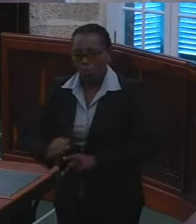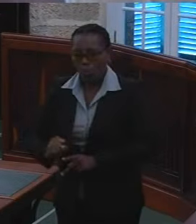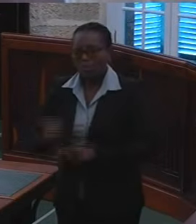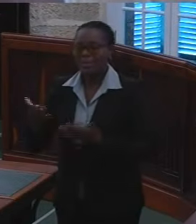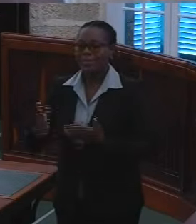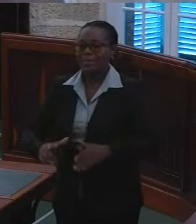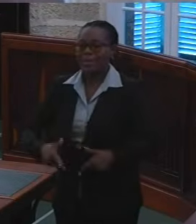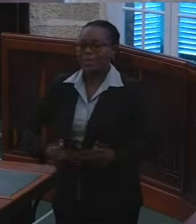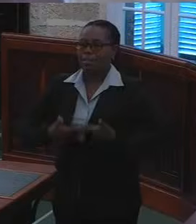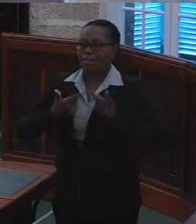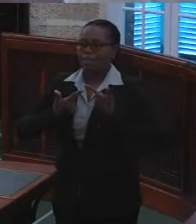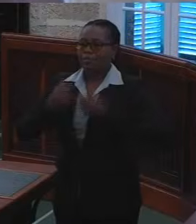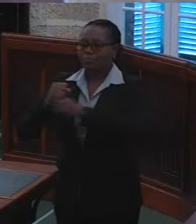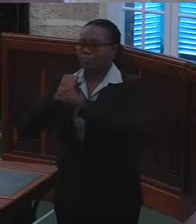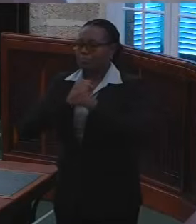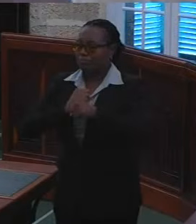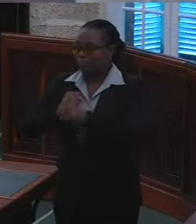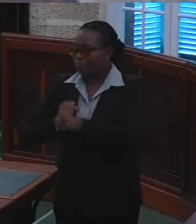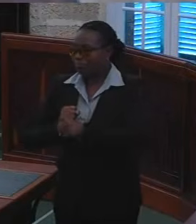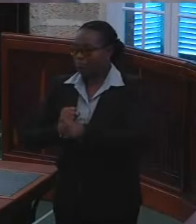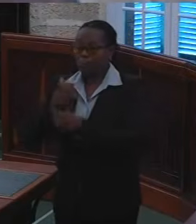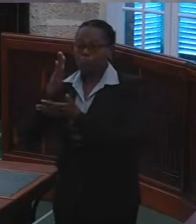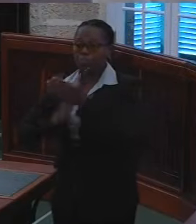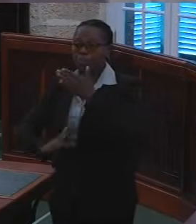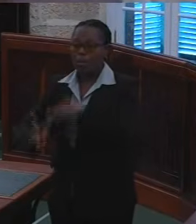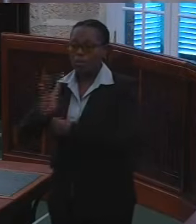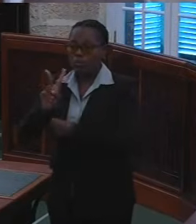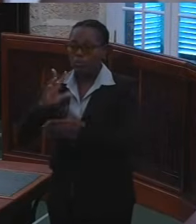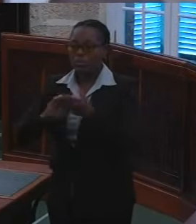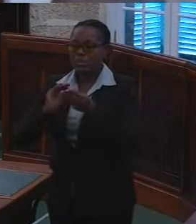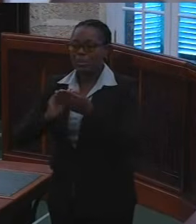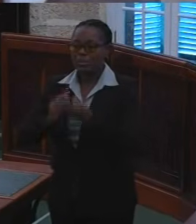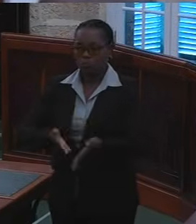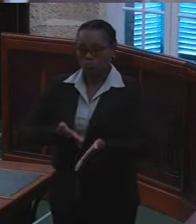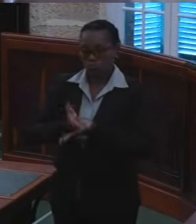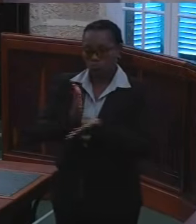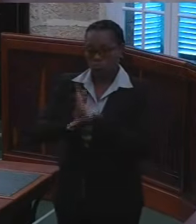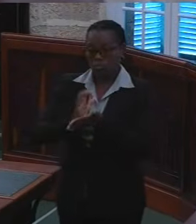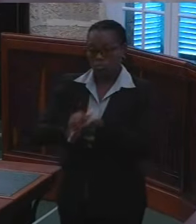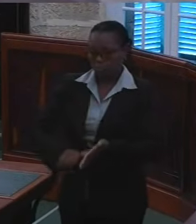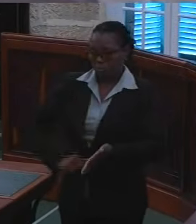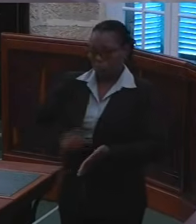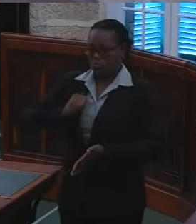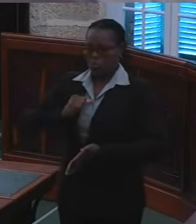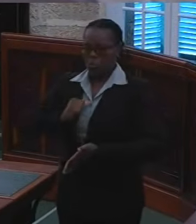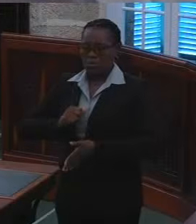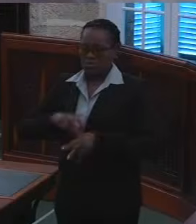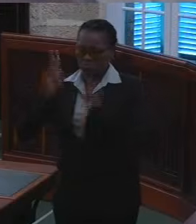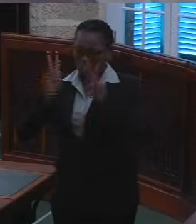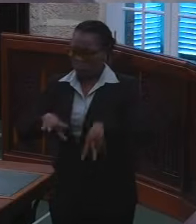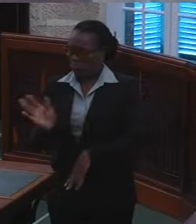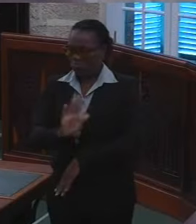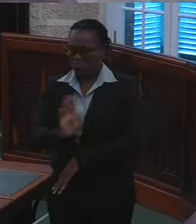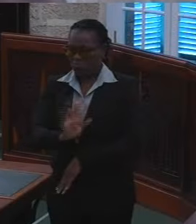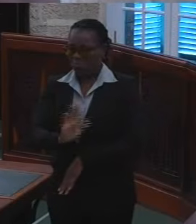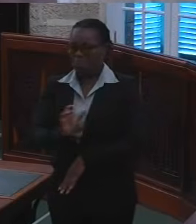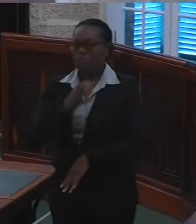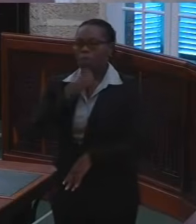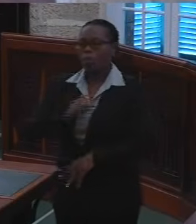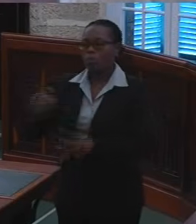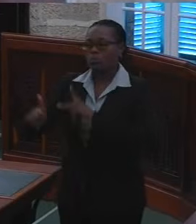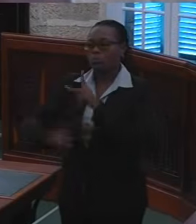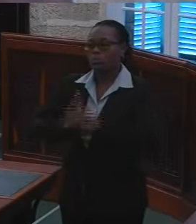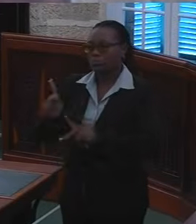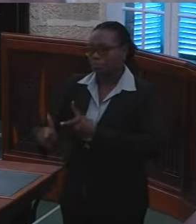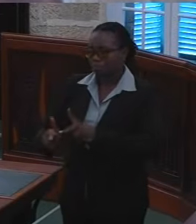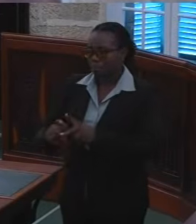Part 2 of the legislation deals with the rights, the dignity, and the non-discrimination of our elderly. And this